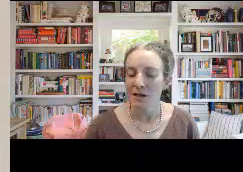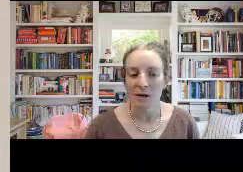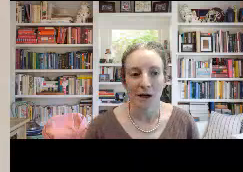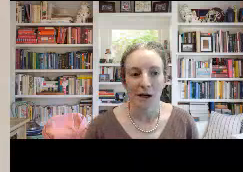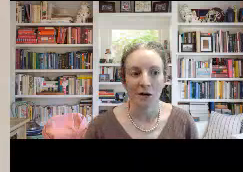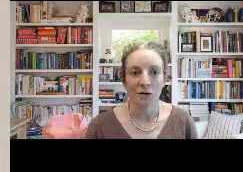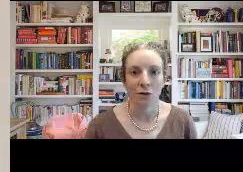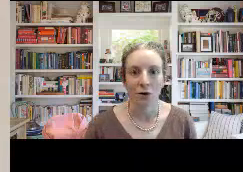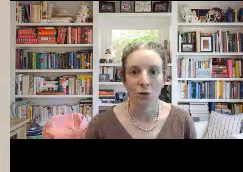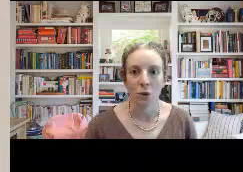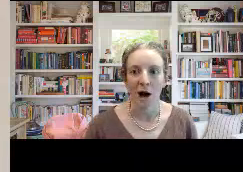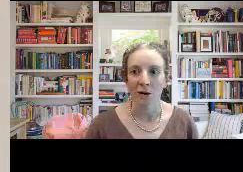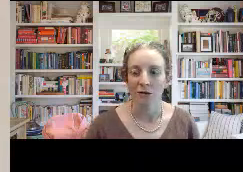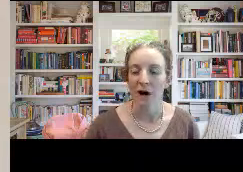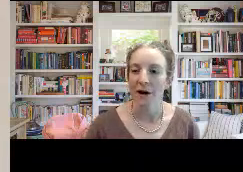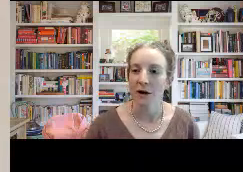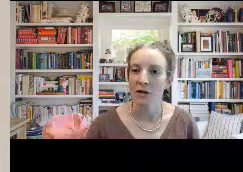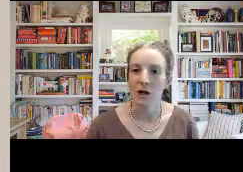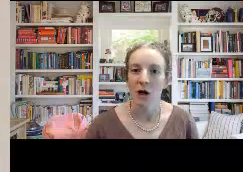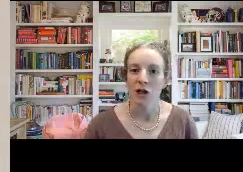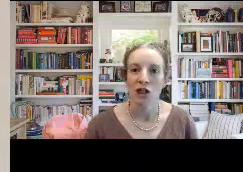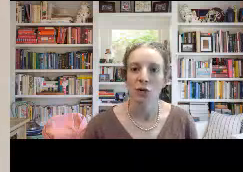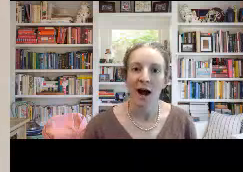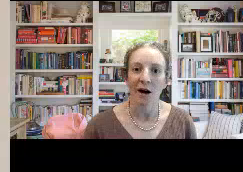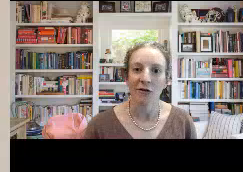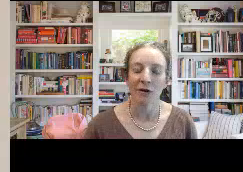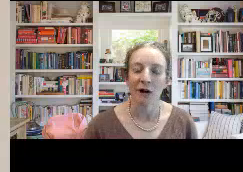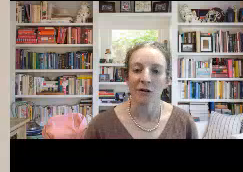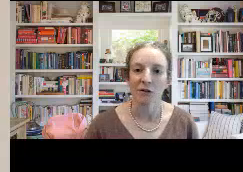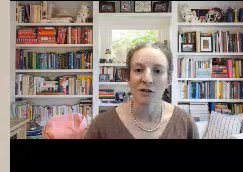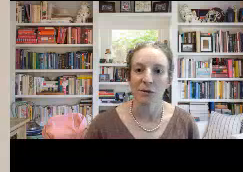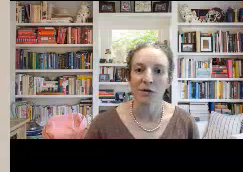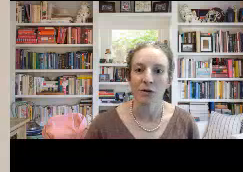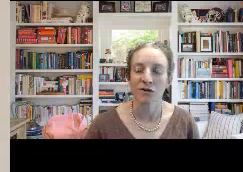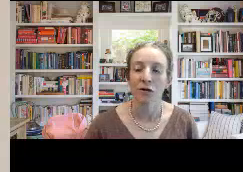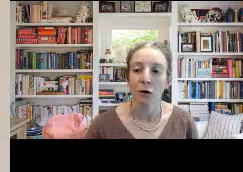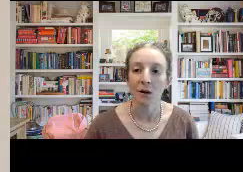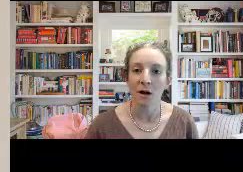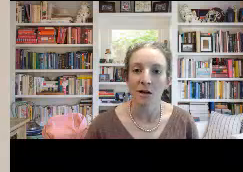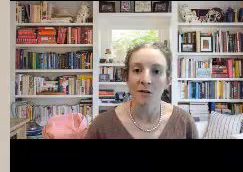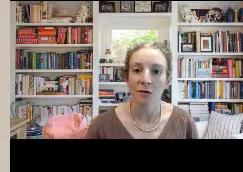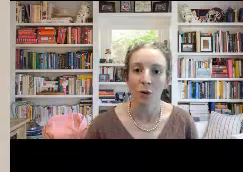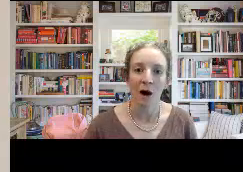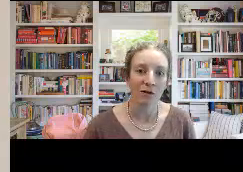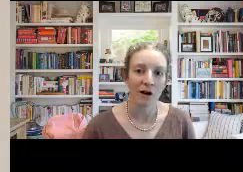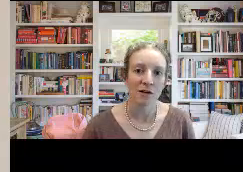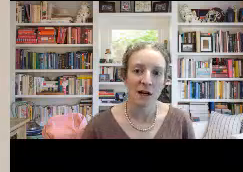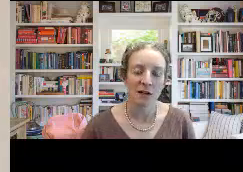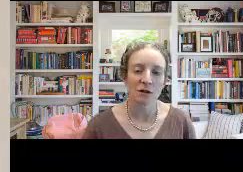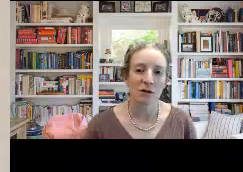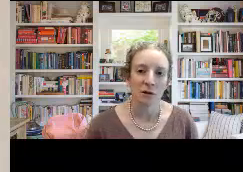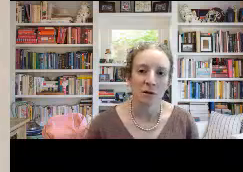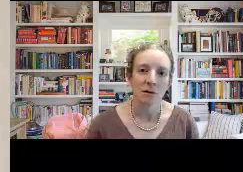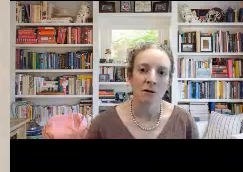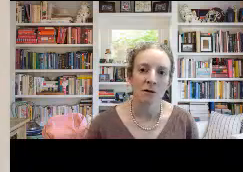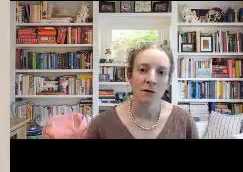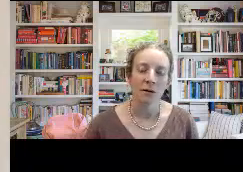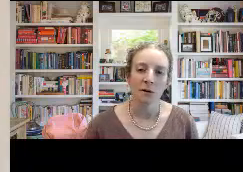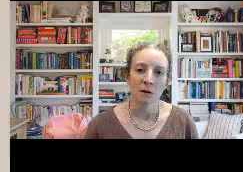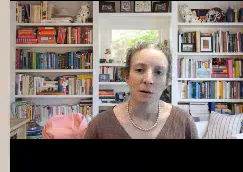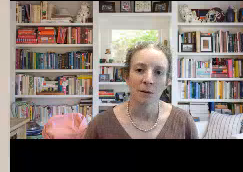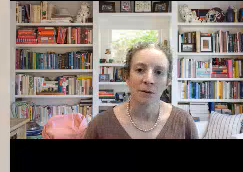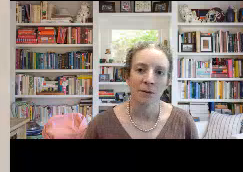Question on estimating for wildfires. Do you have kind of some of those formulas for wildfire disasters? Wildfires